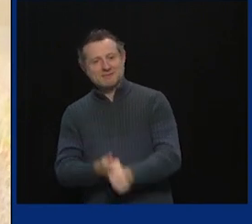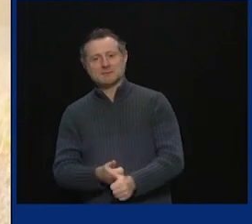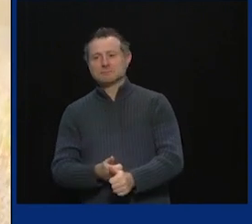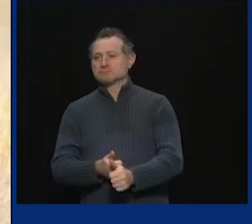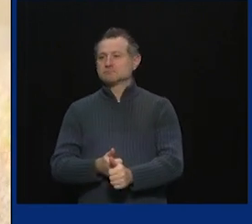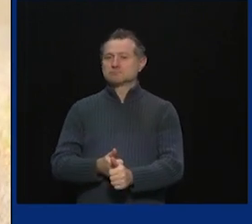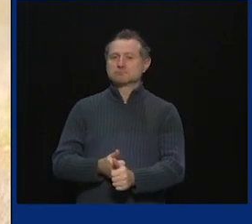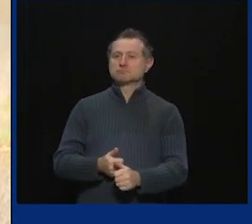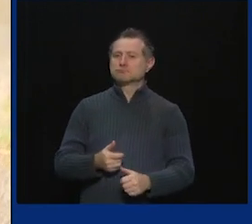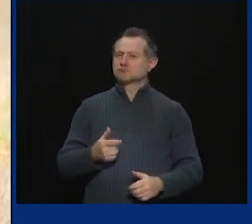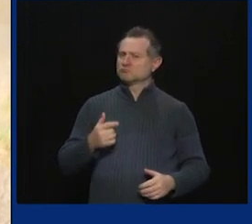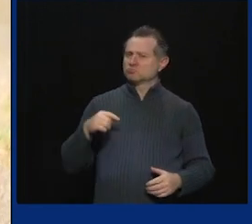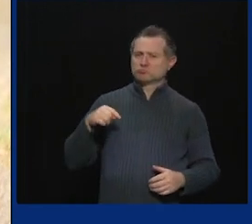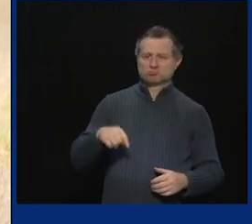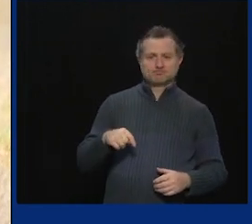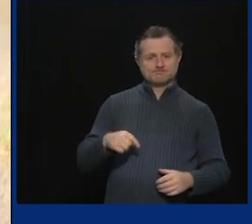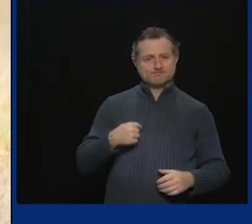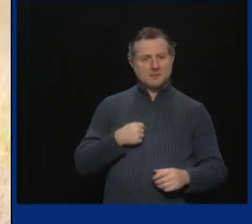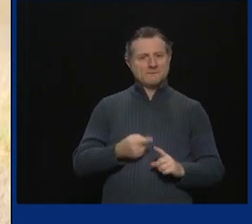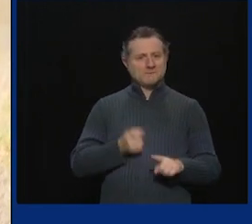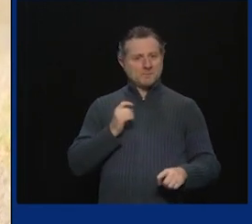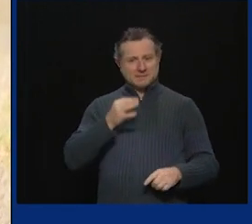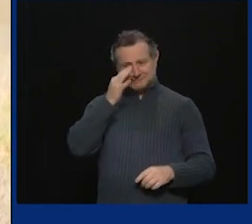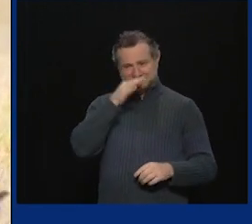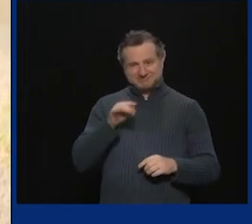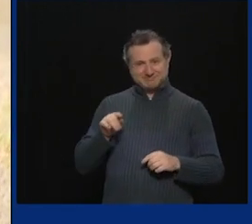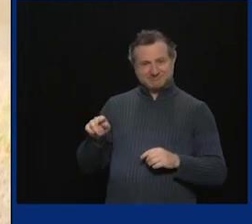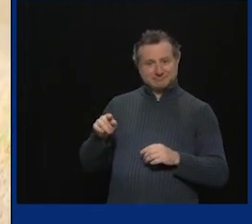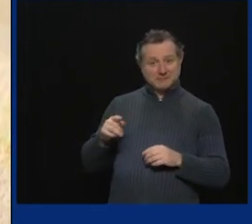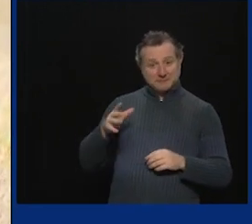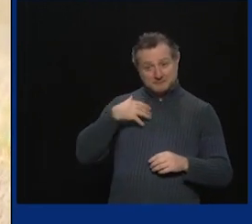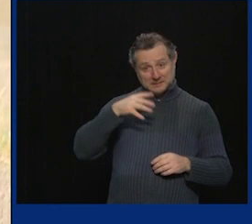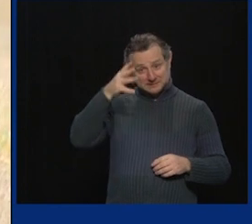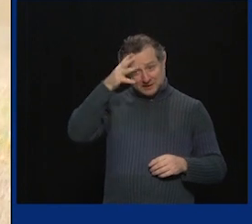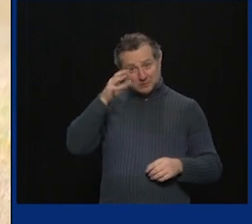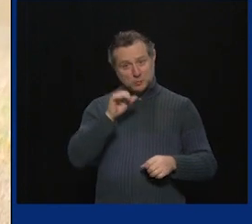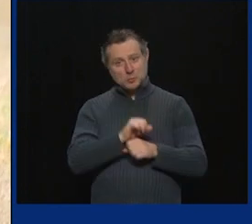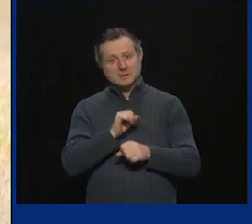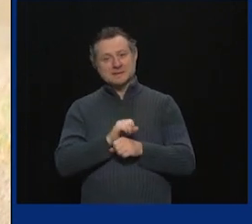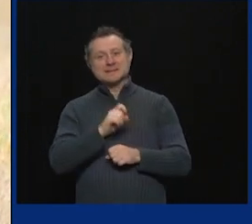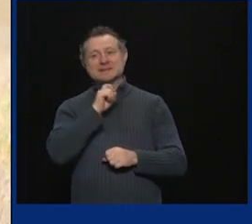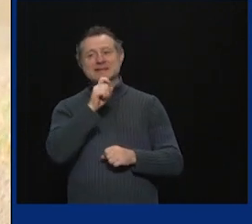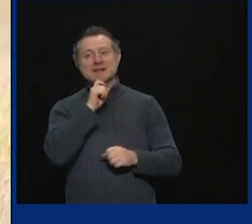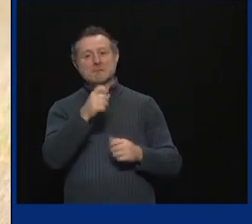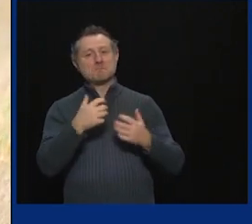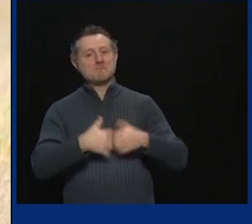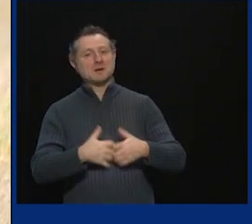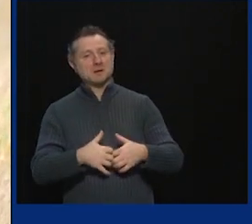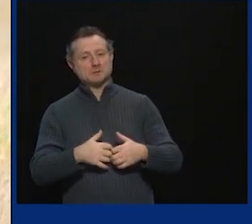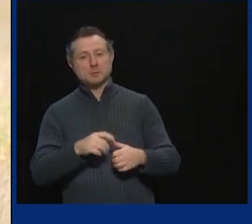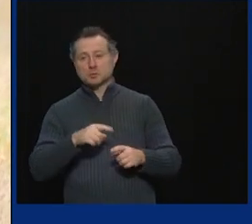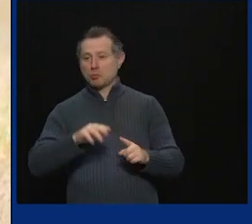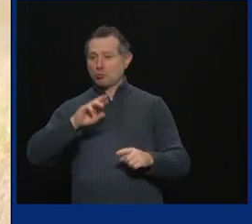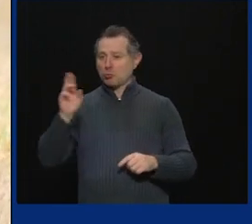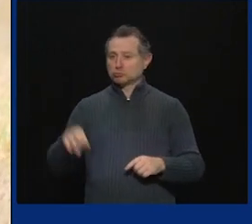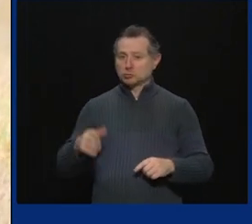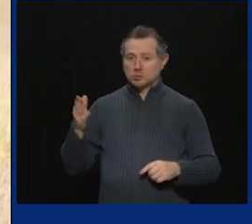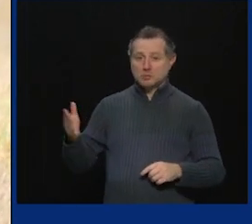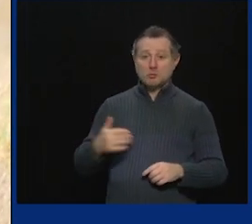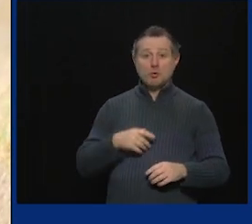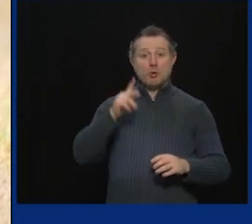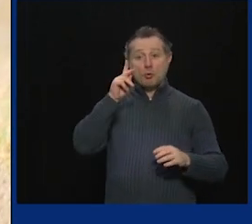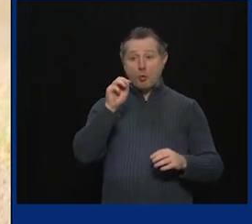steel worker at the steel plant. My dad worked at the steel plant. In Rochester, he worked at Eastman Kodak and many other jobs. People are used to working